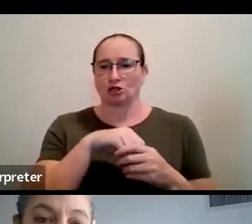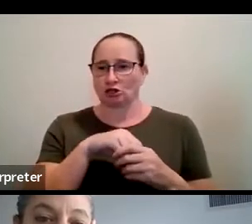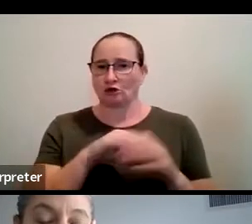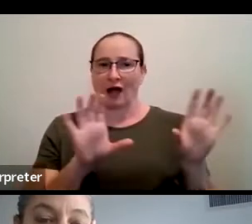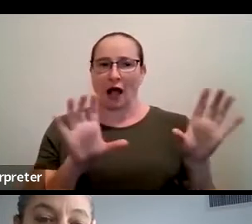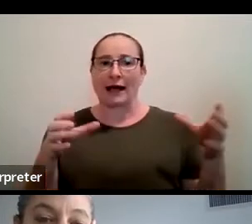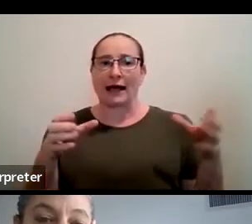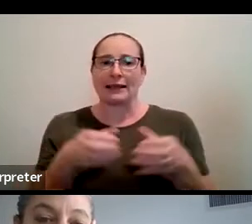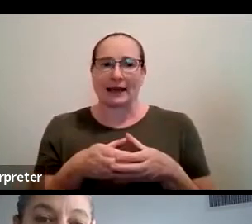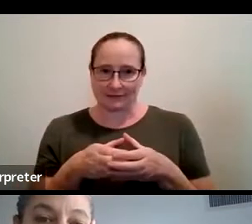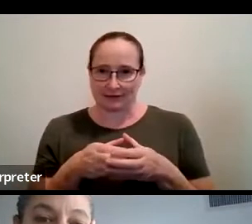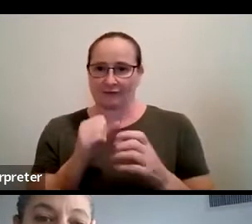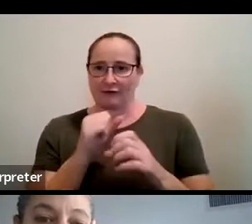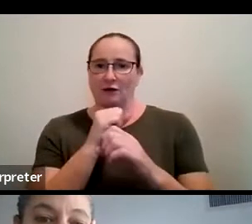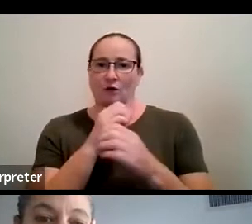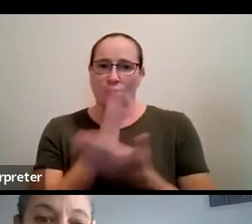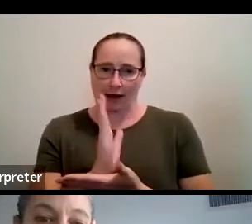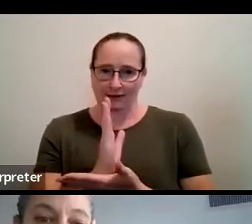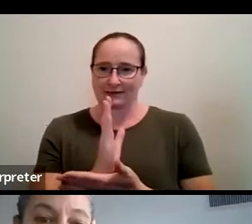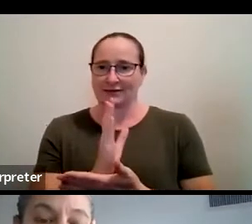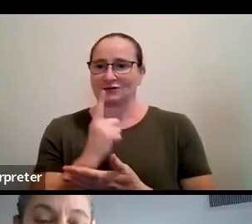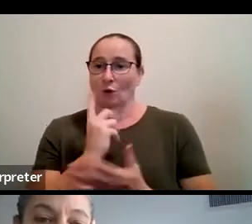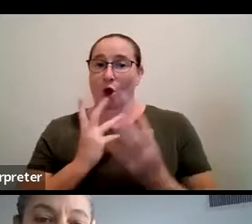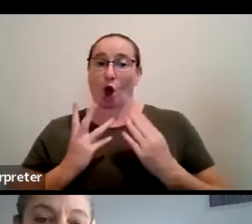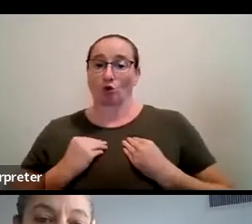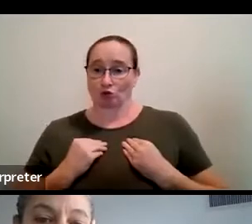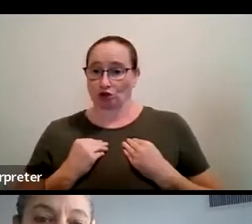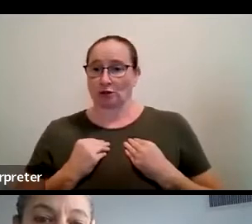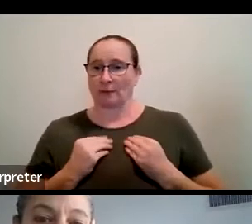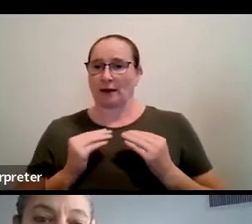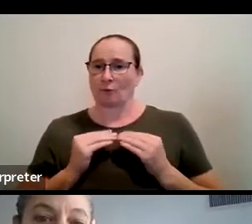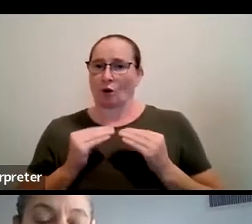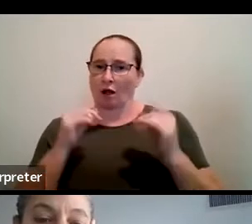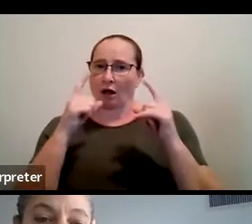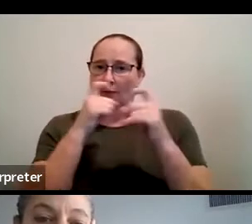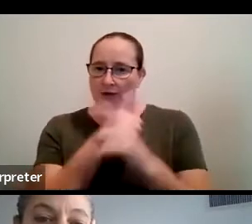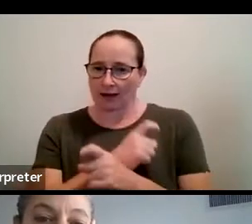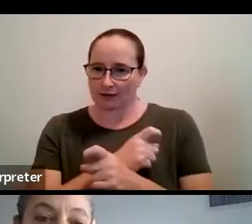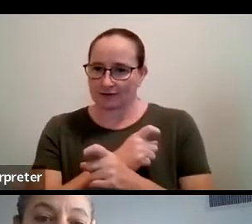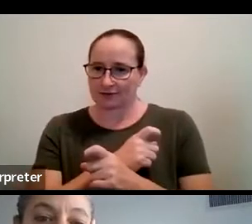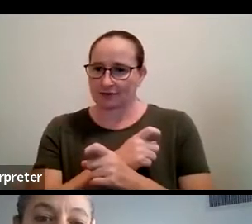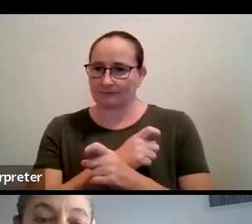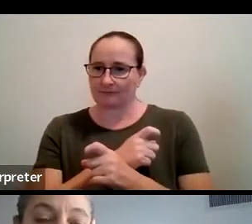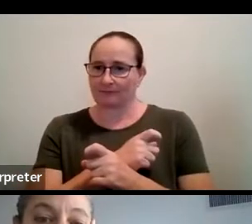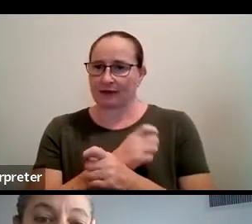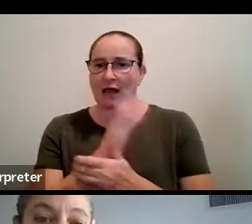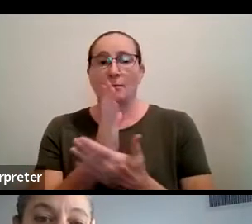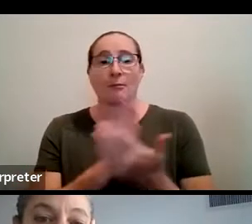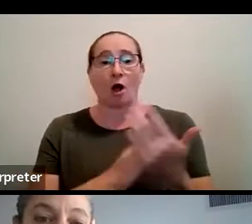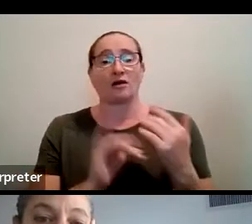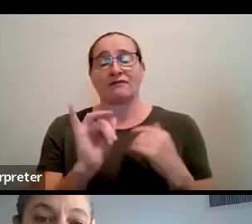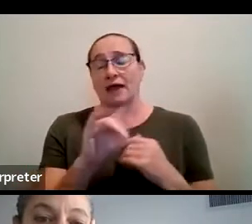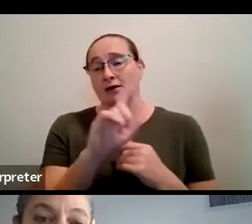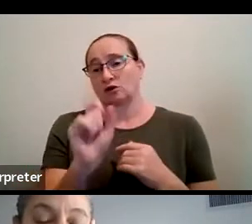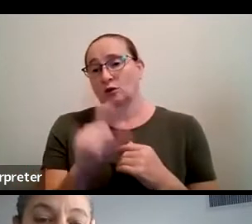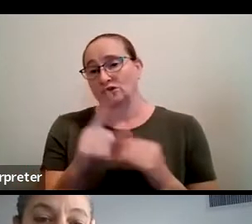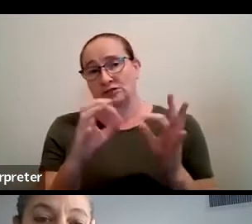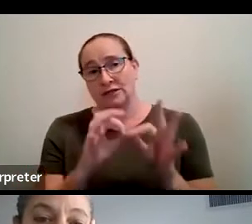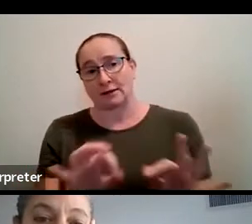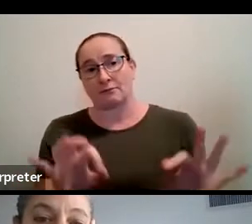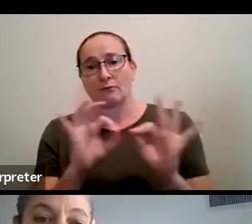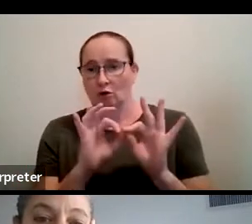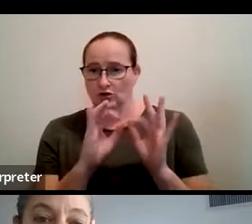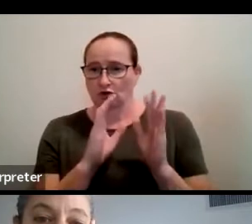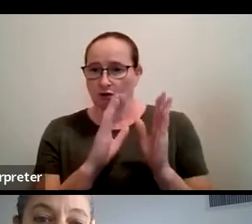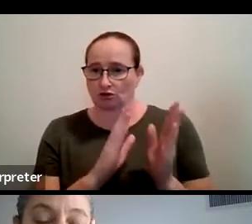collective protection and right. And so ownership is a more complex. Another part of that question that's important to address